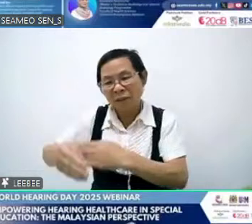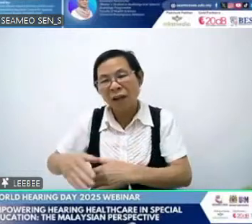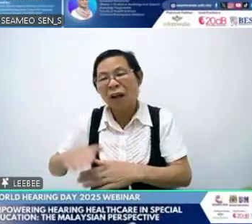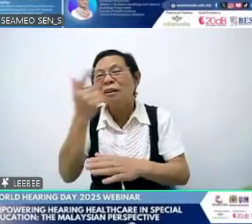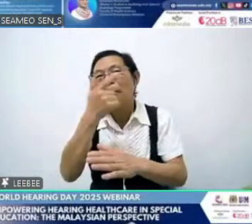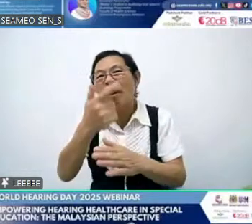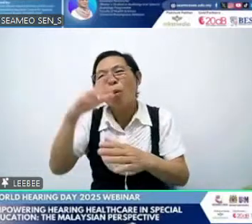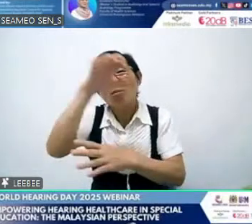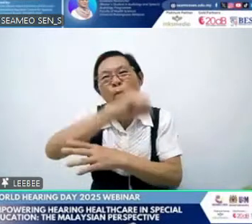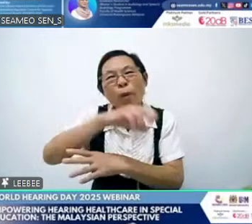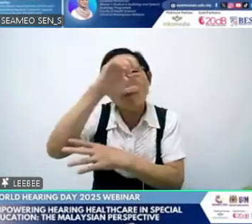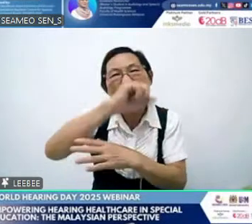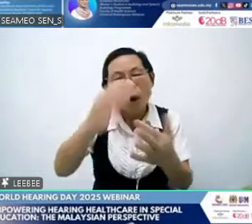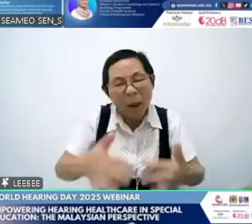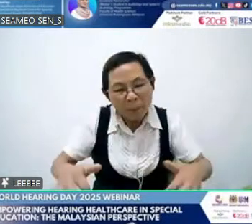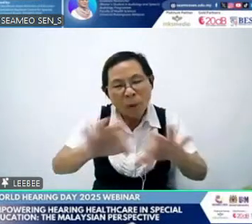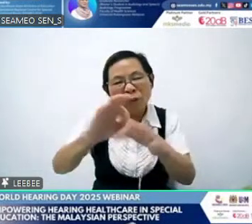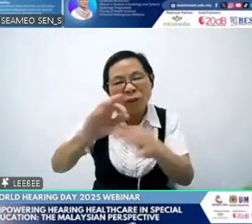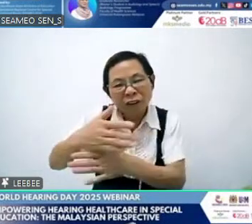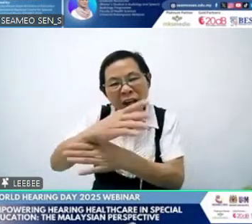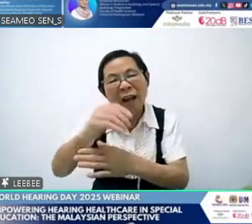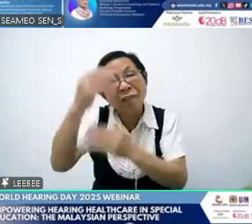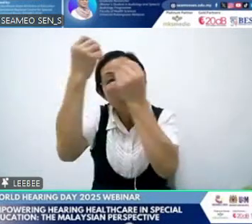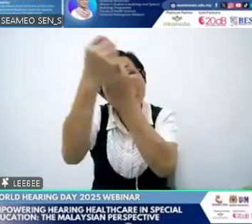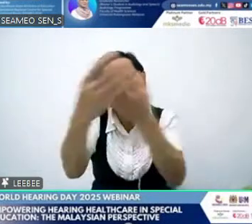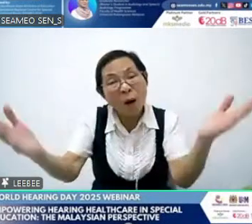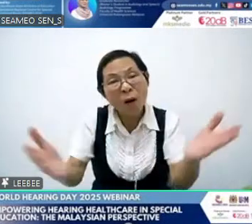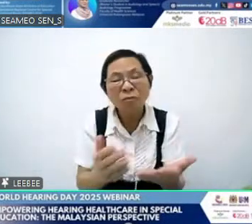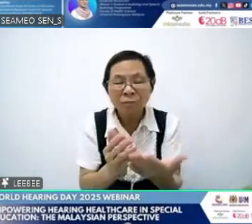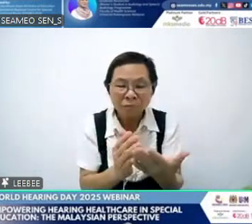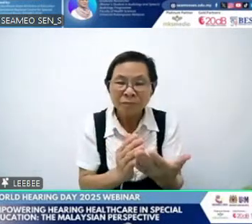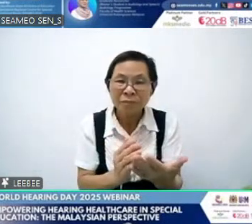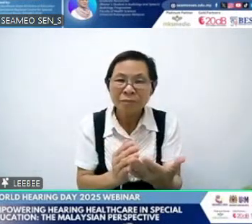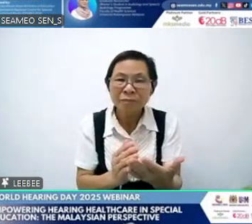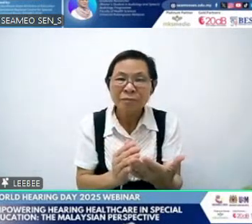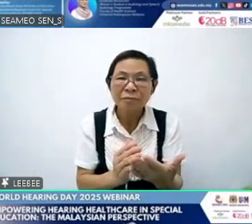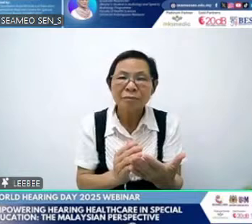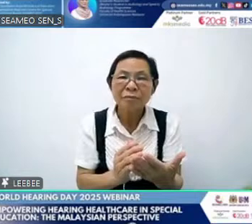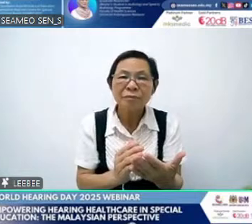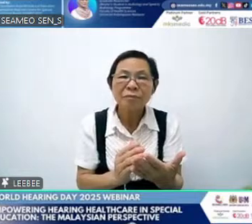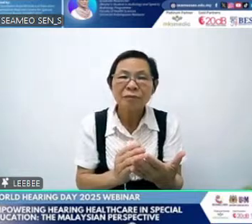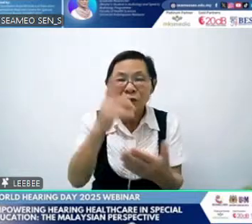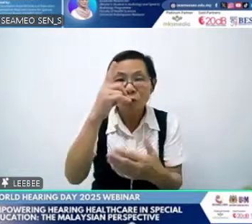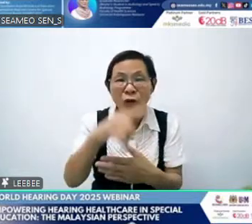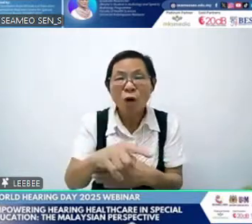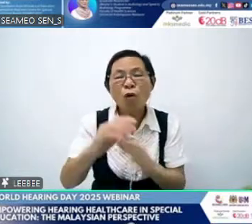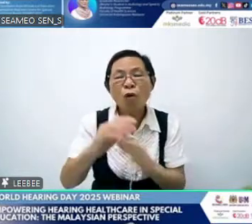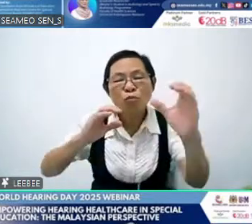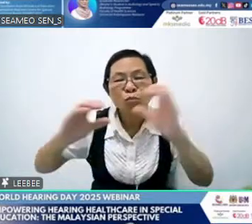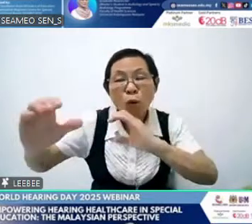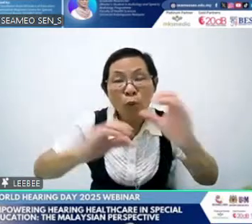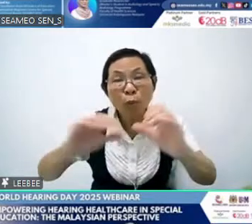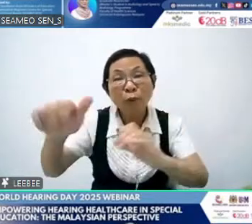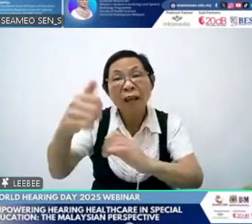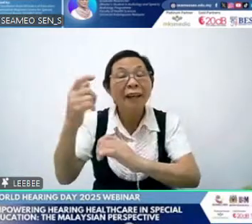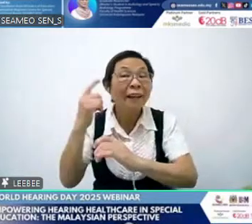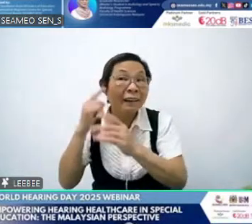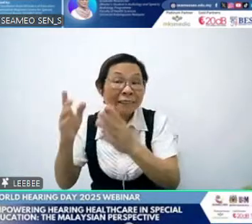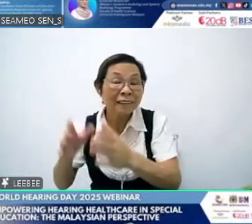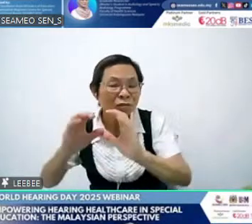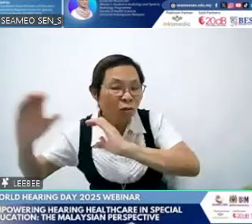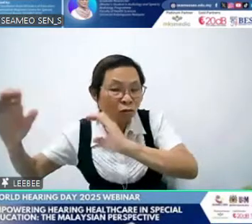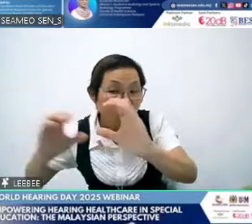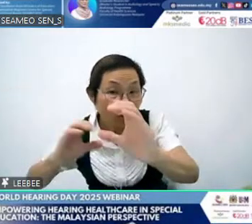and announcement. Kindly refrain from using the comment sections for conversation with other listeners.